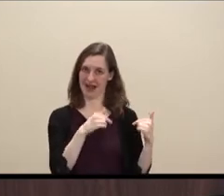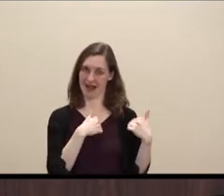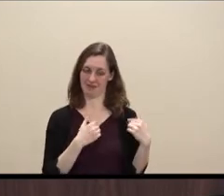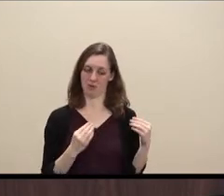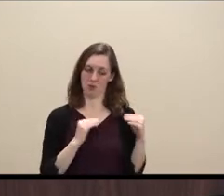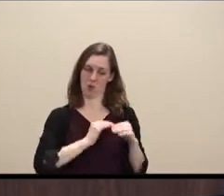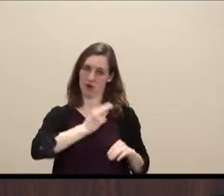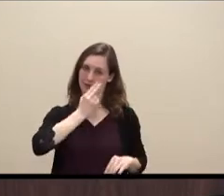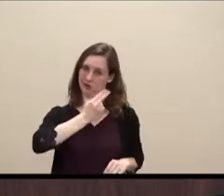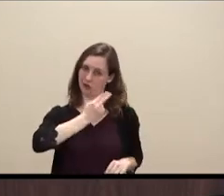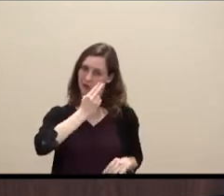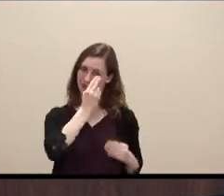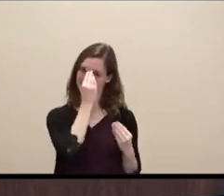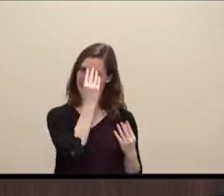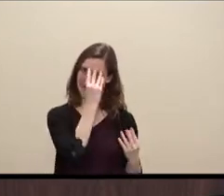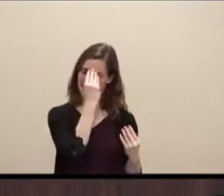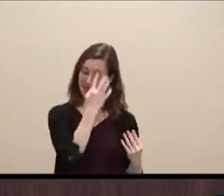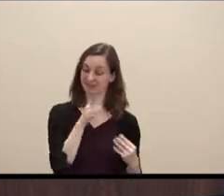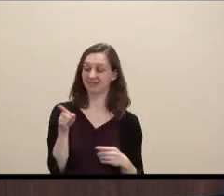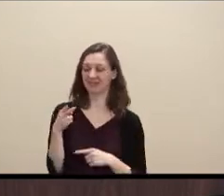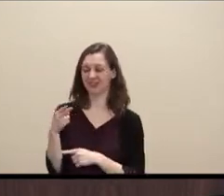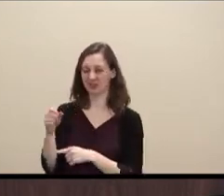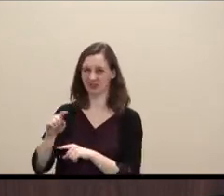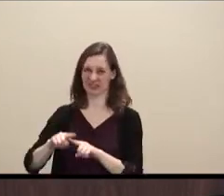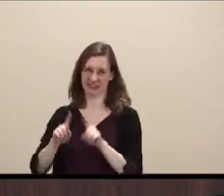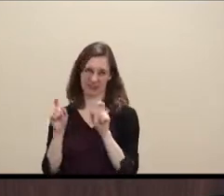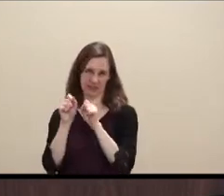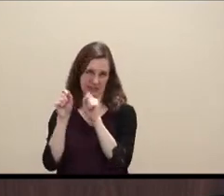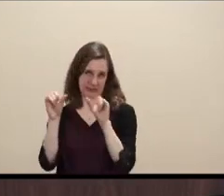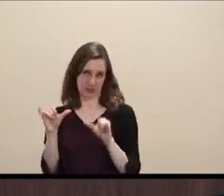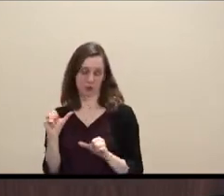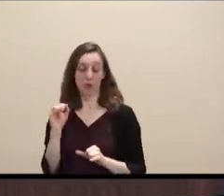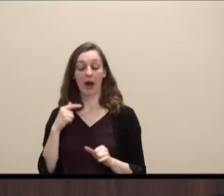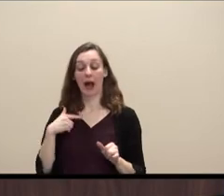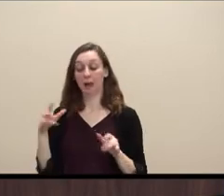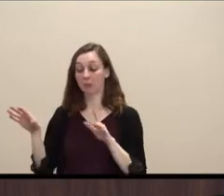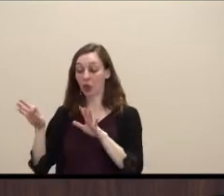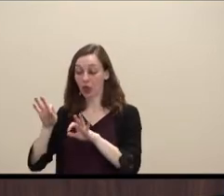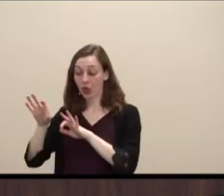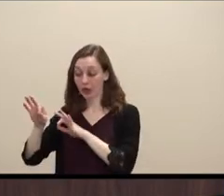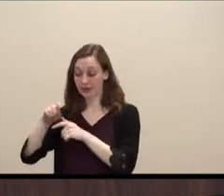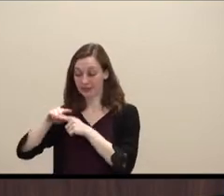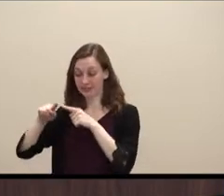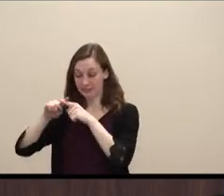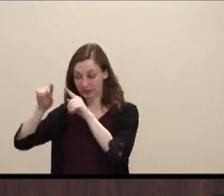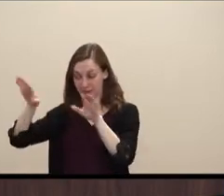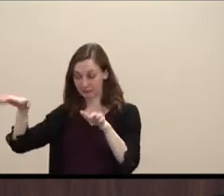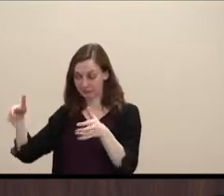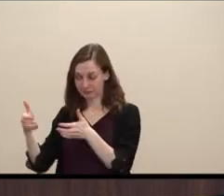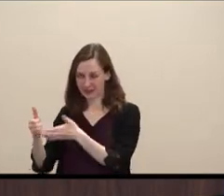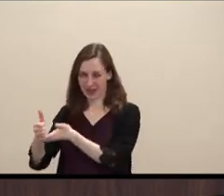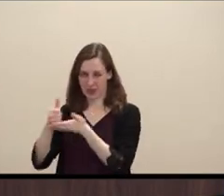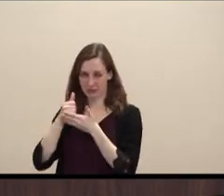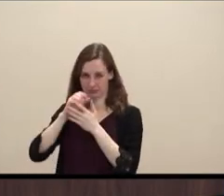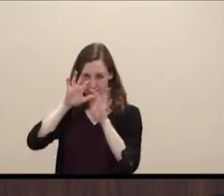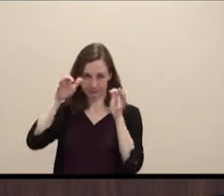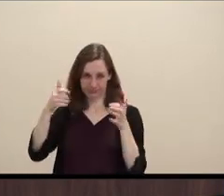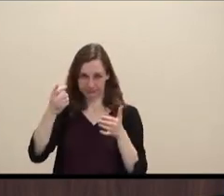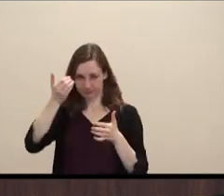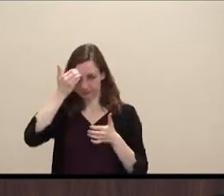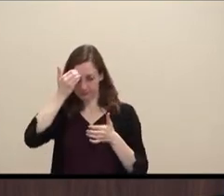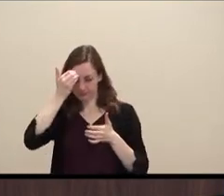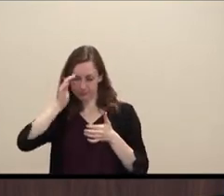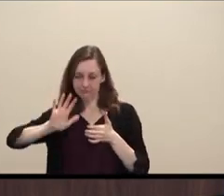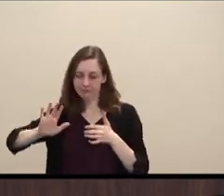kind of changes because it's a different system. So I pulled some things together for you to get a sense of how things are going at high school. So the data